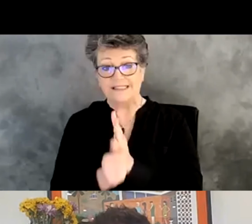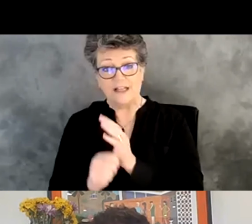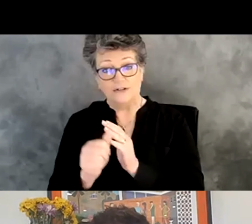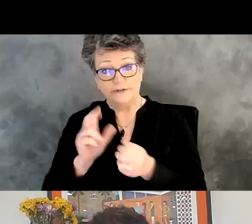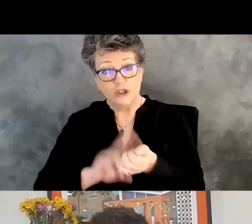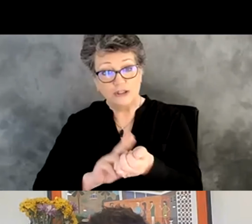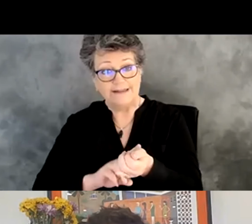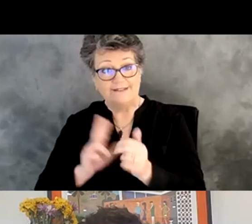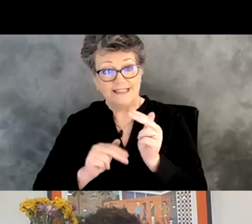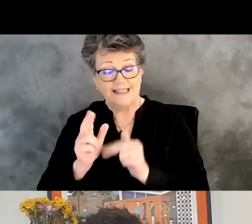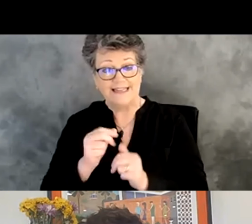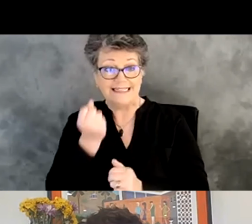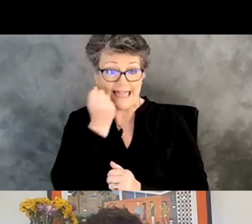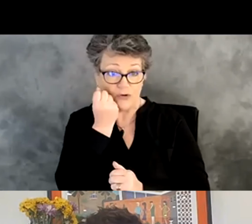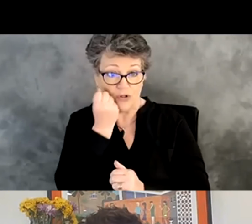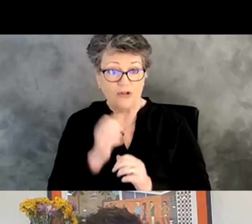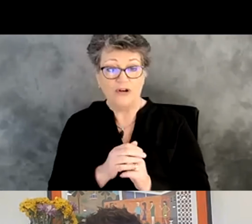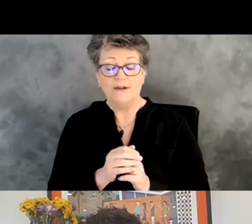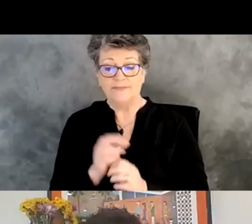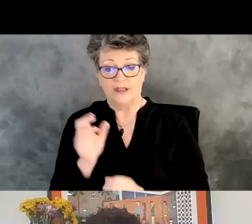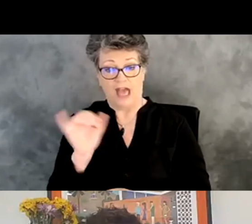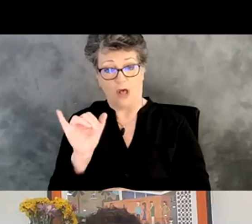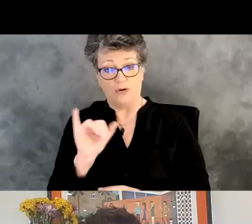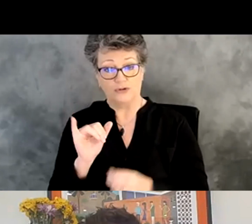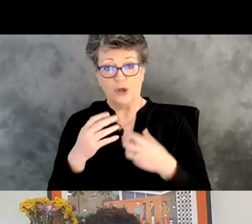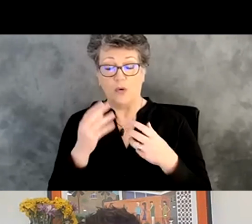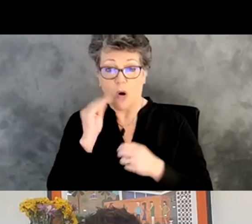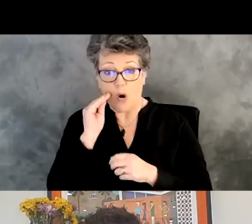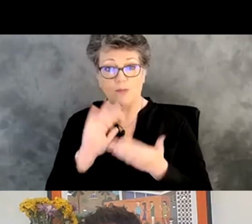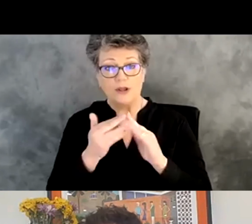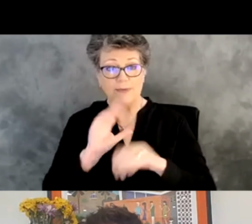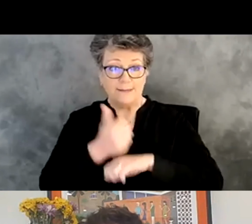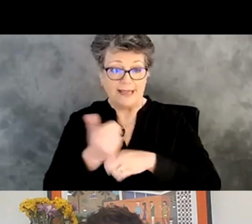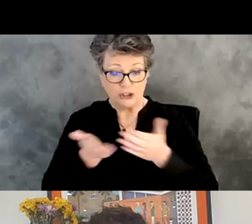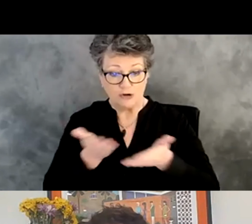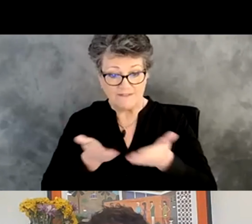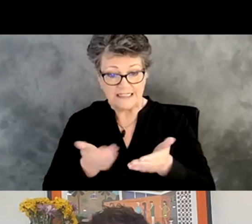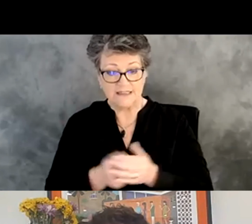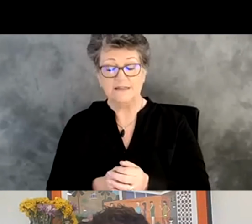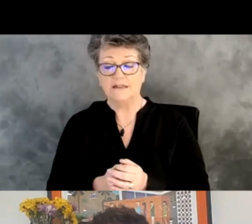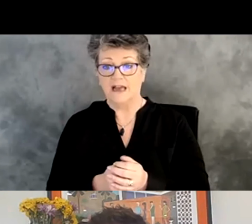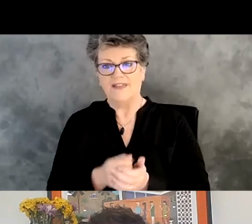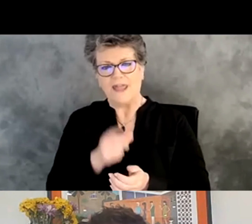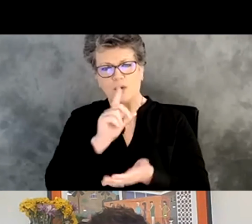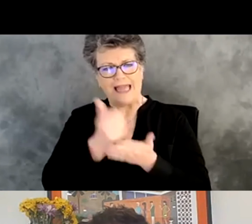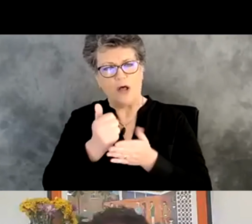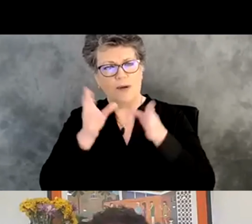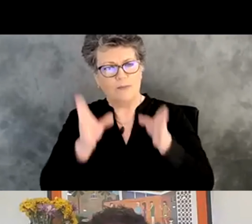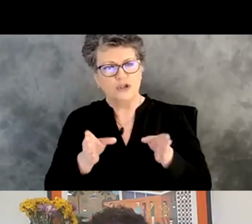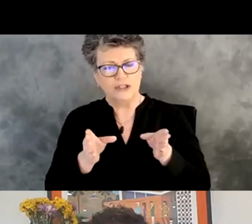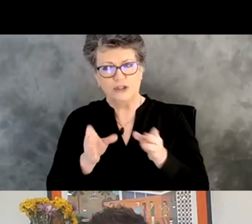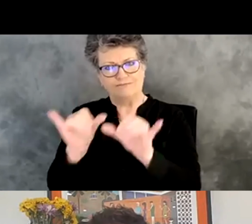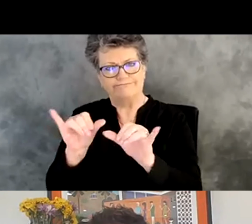facility, dental benefits, as well as, home and community-based services, those services that really help someone remain at